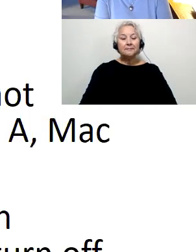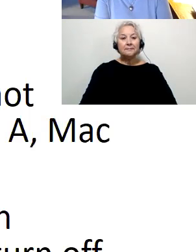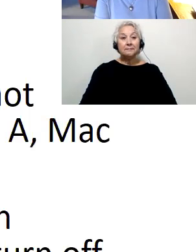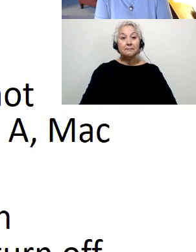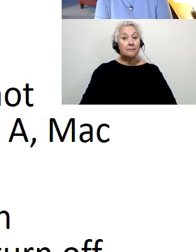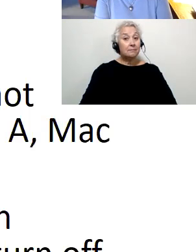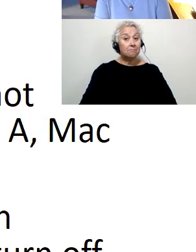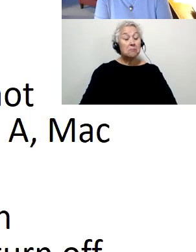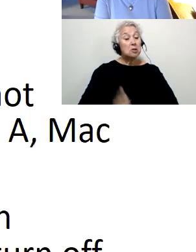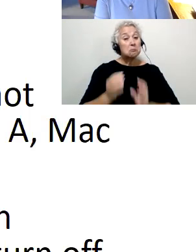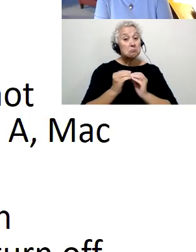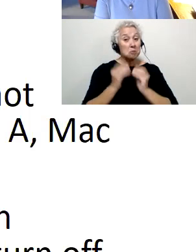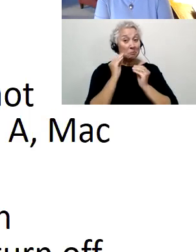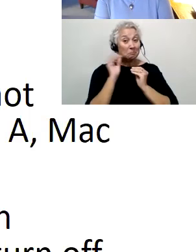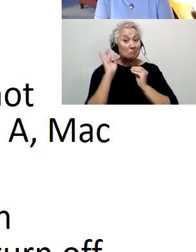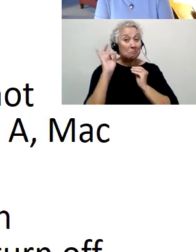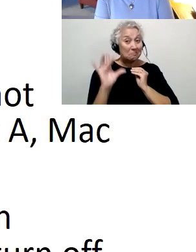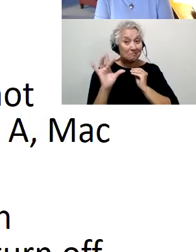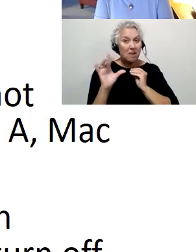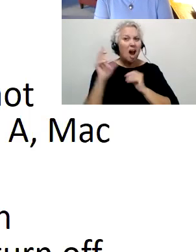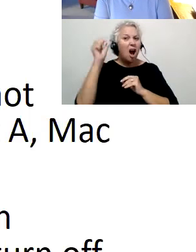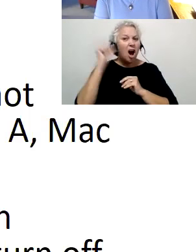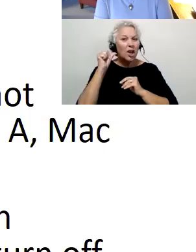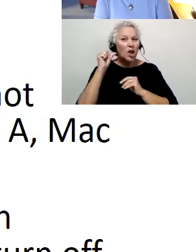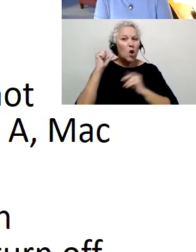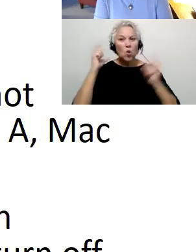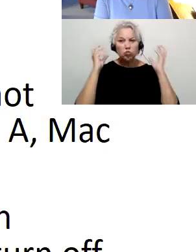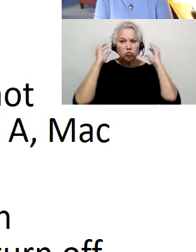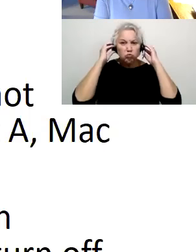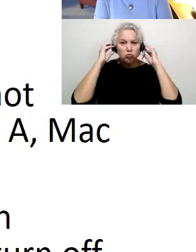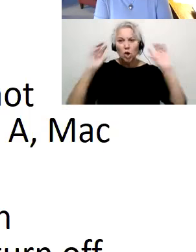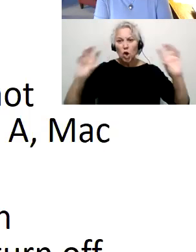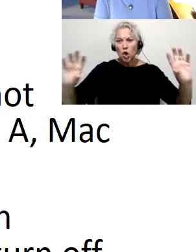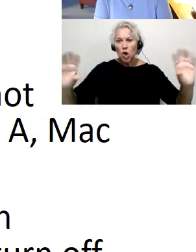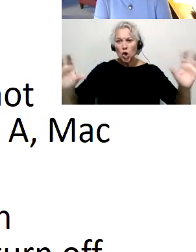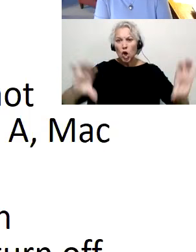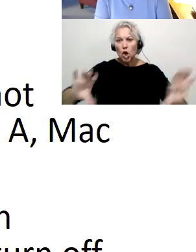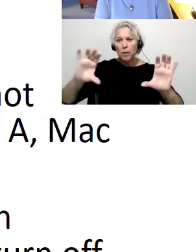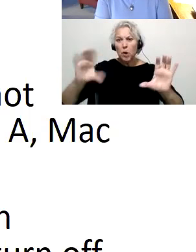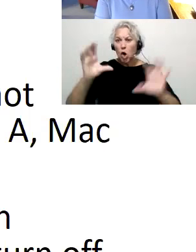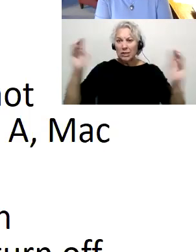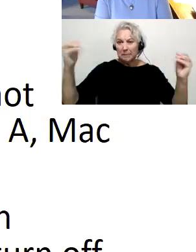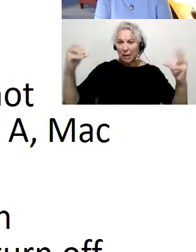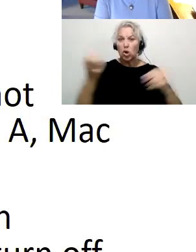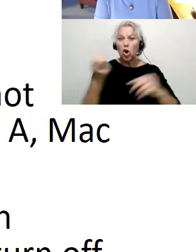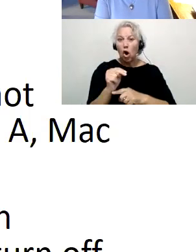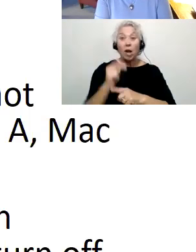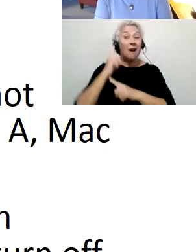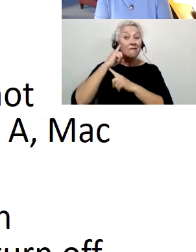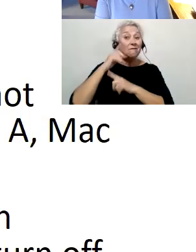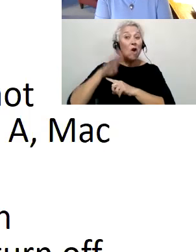Couple of more tips. Audio, you want to make sure your computer or headphone speakers are turned on and the volume is adjusted to your